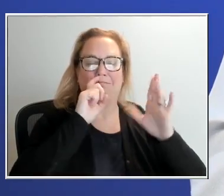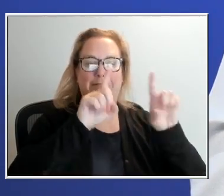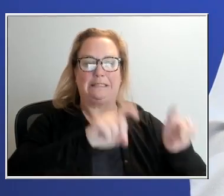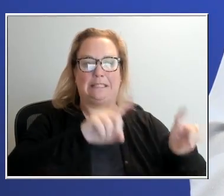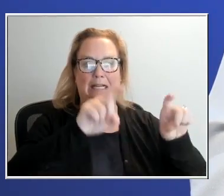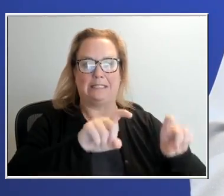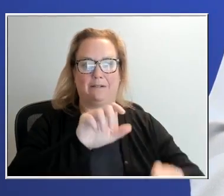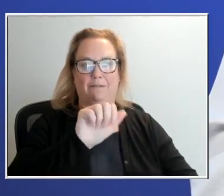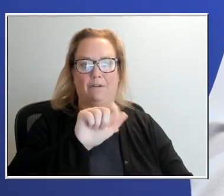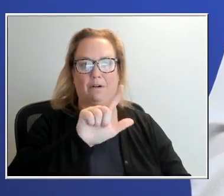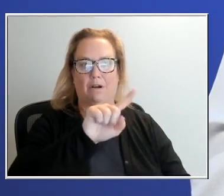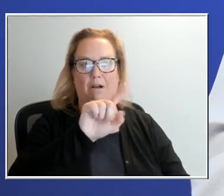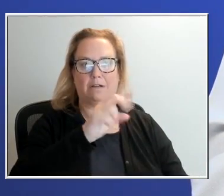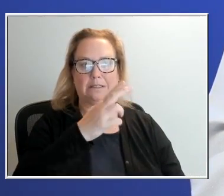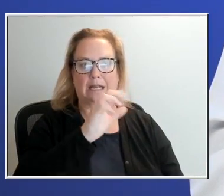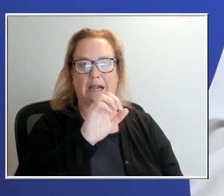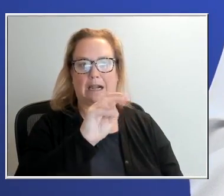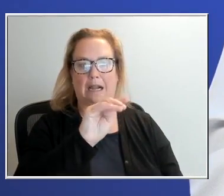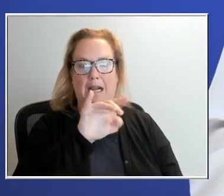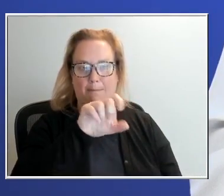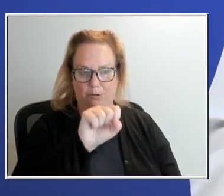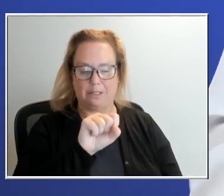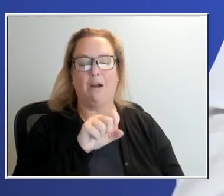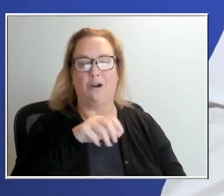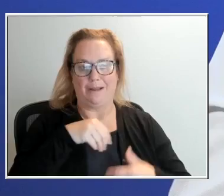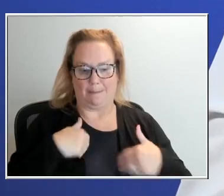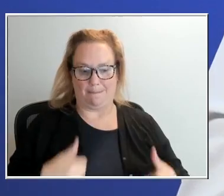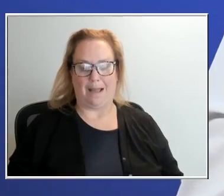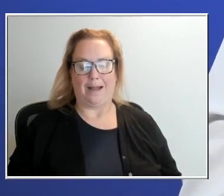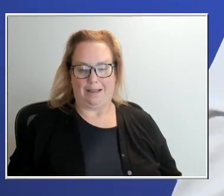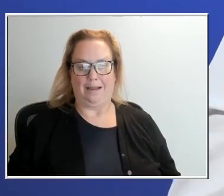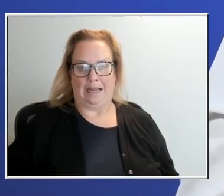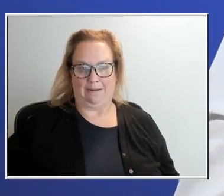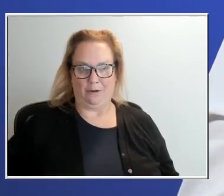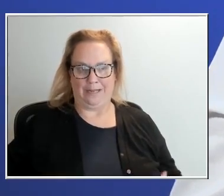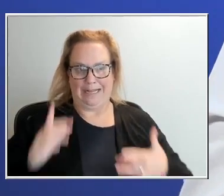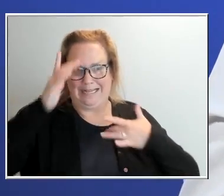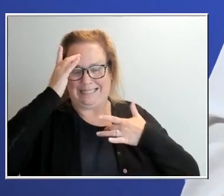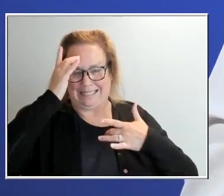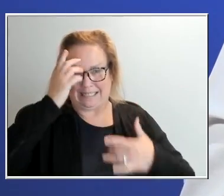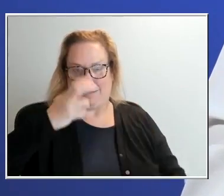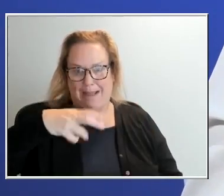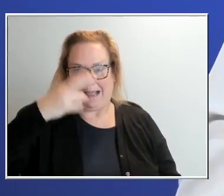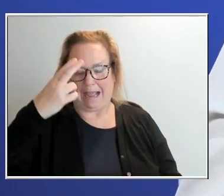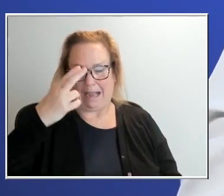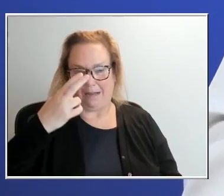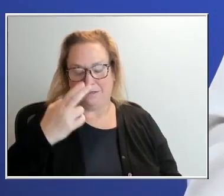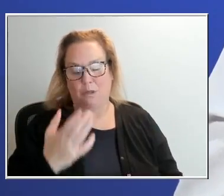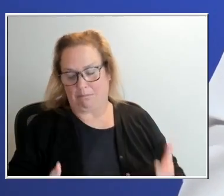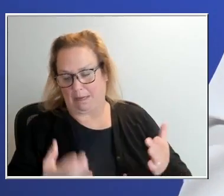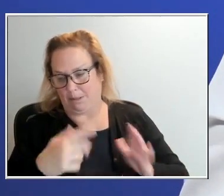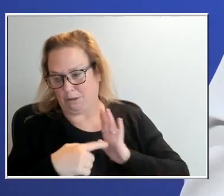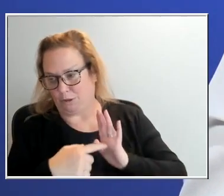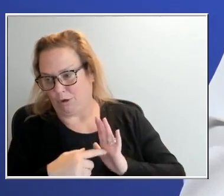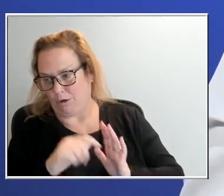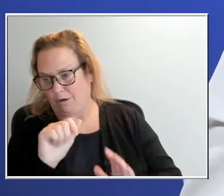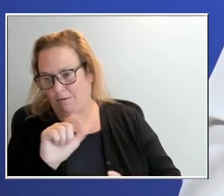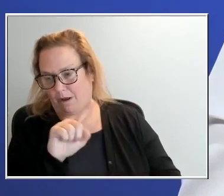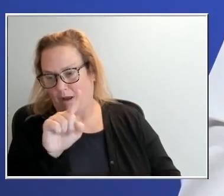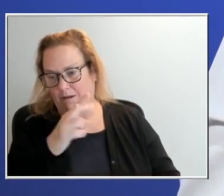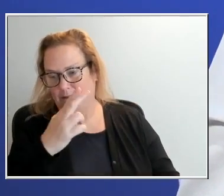the body when you have kidney disease, and they'll be high, indicating that you might have Alzheimer's, but you may not have